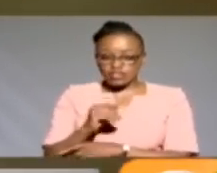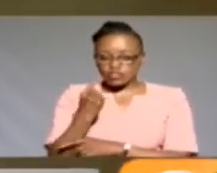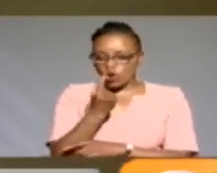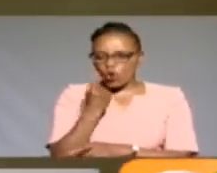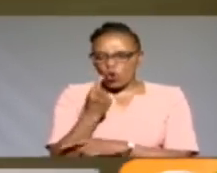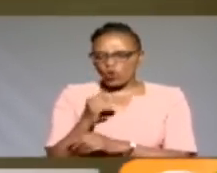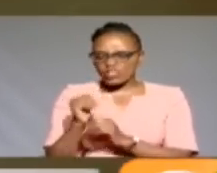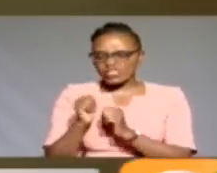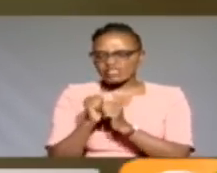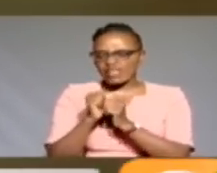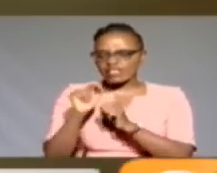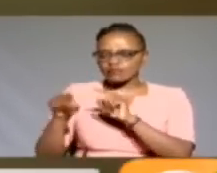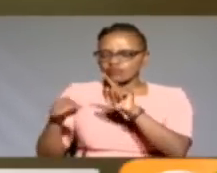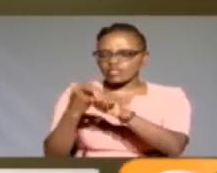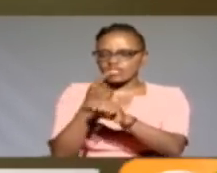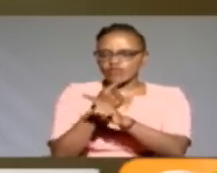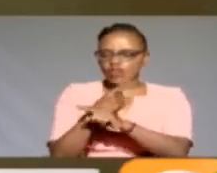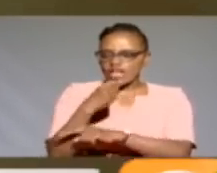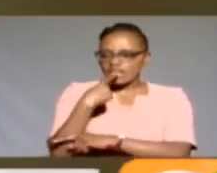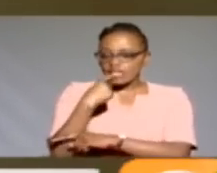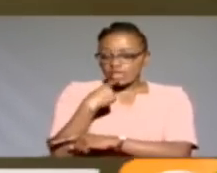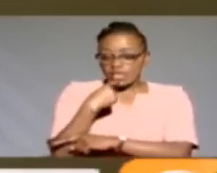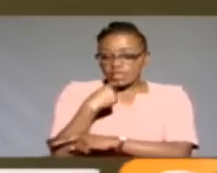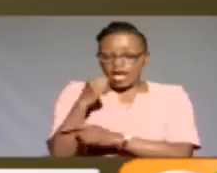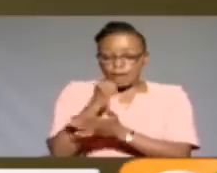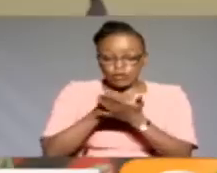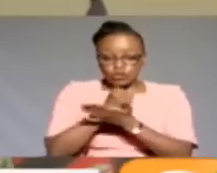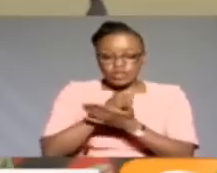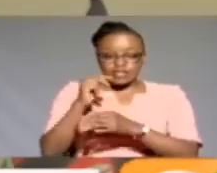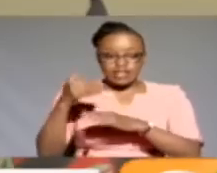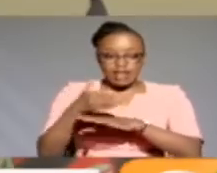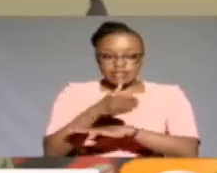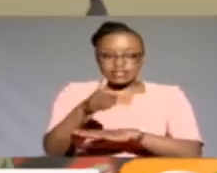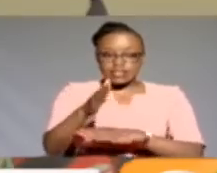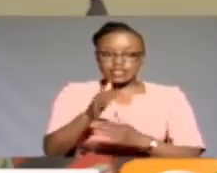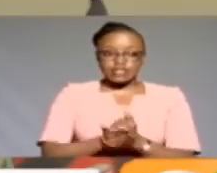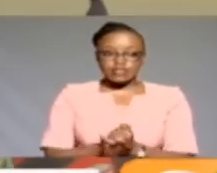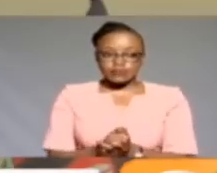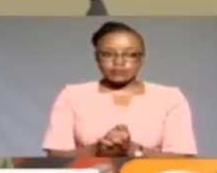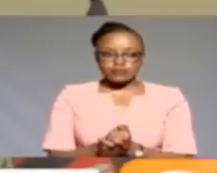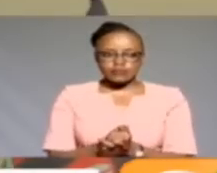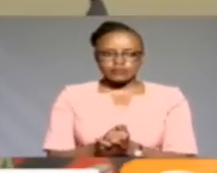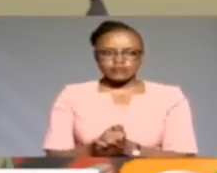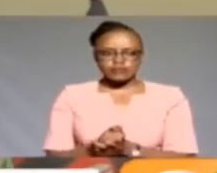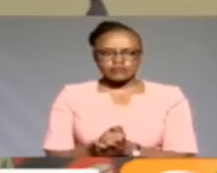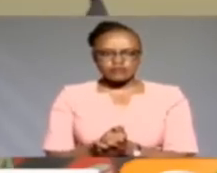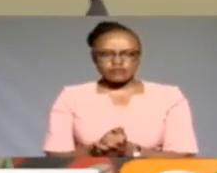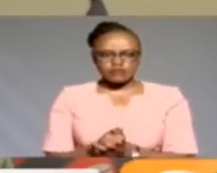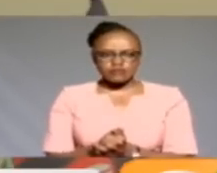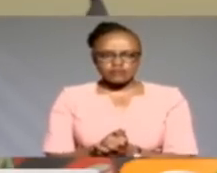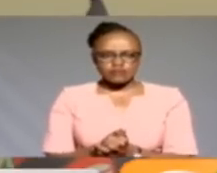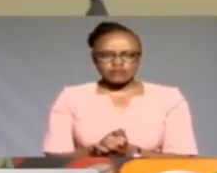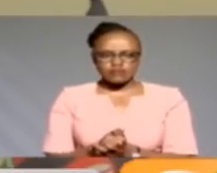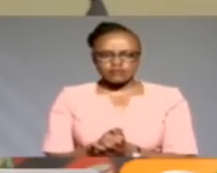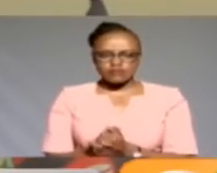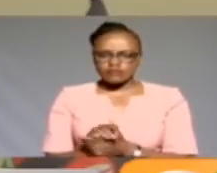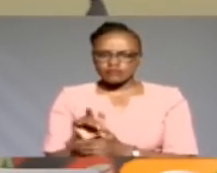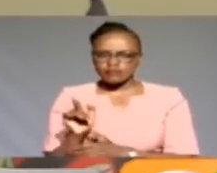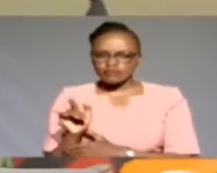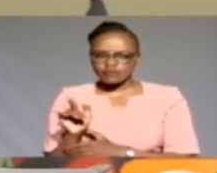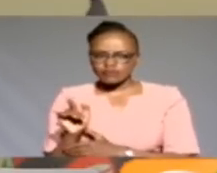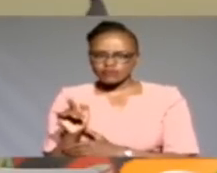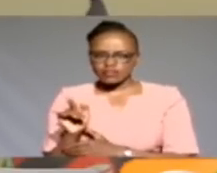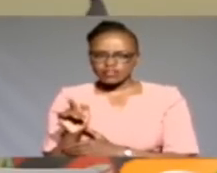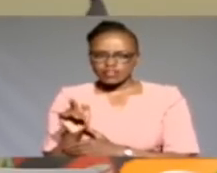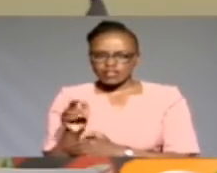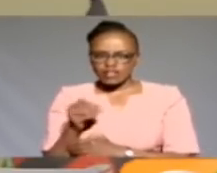just 10 varieties of venomous snakes. I get a lot of cases of patients who have been bitten by snakes and